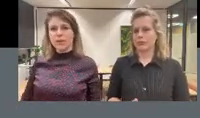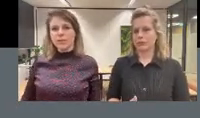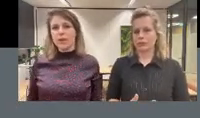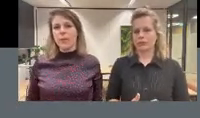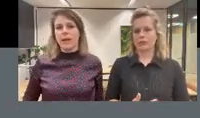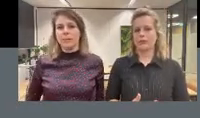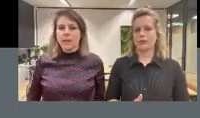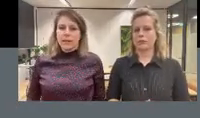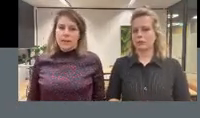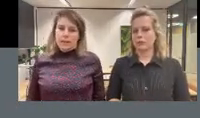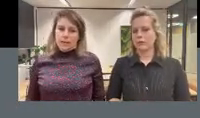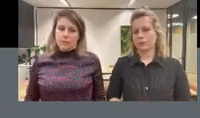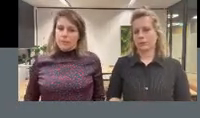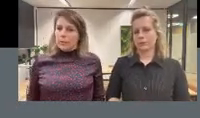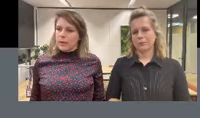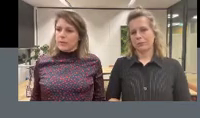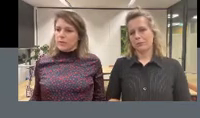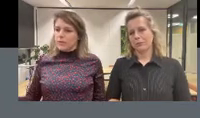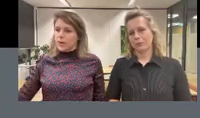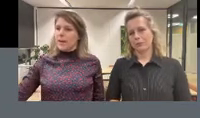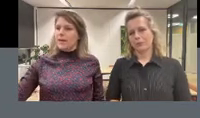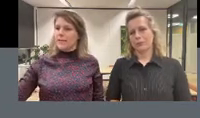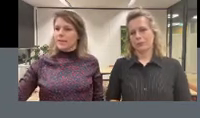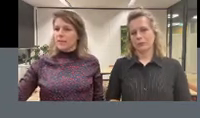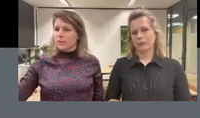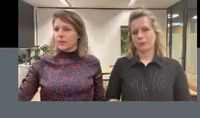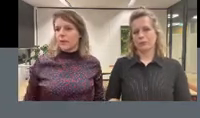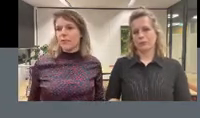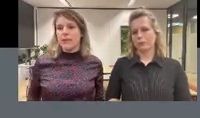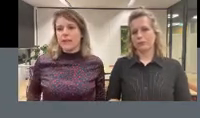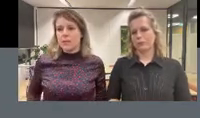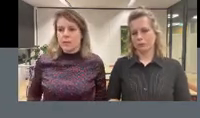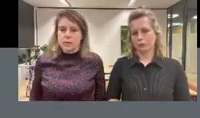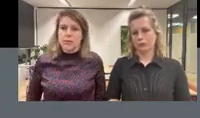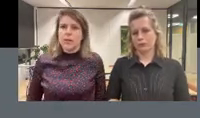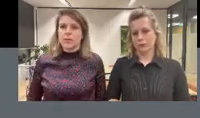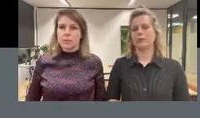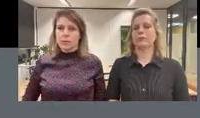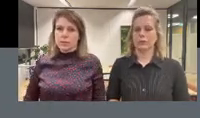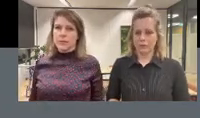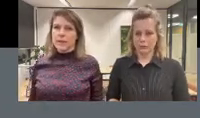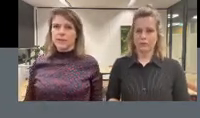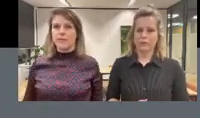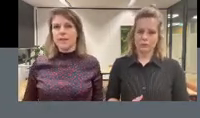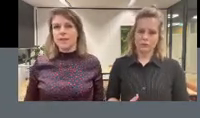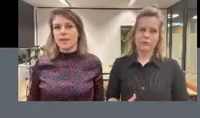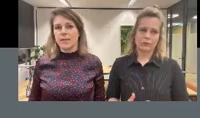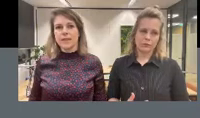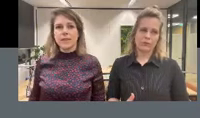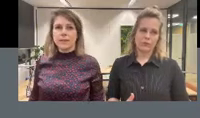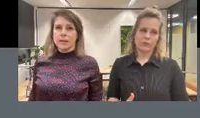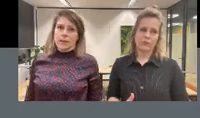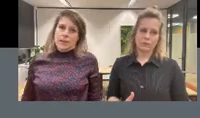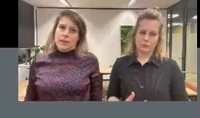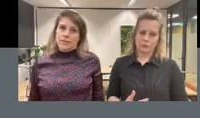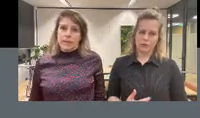PTSD? What is trauma? Well, trauma is that you have been exposed to one or more traumatic events